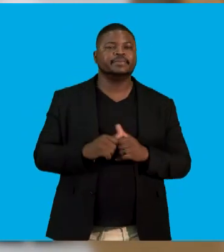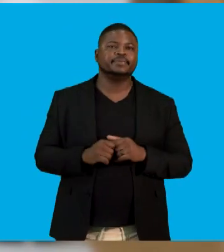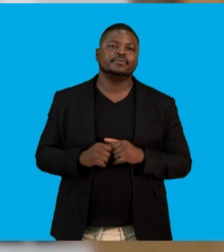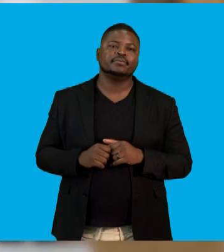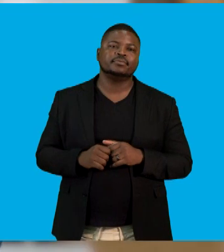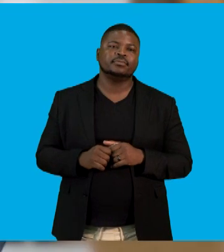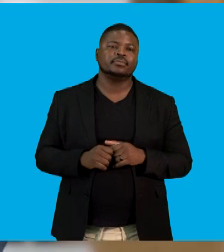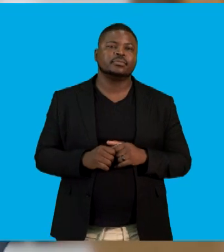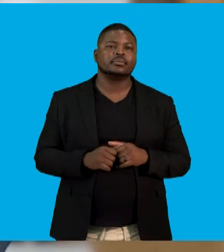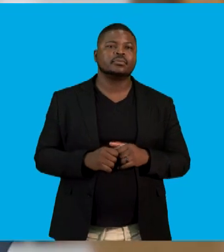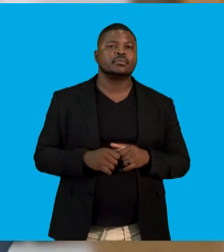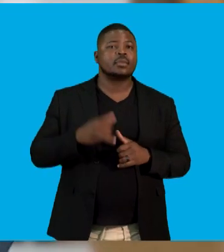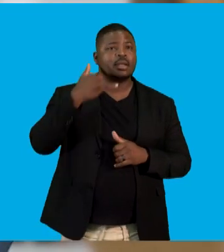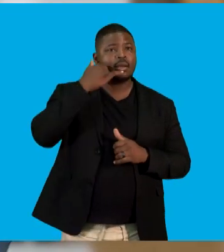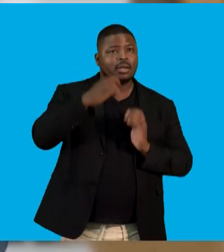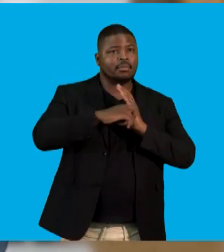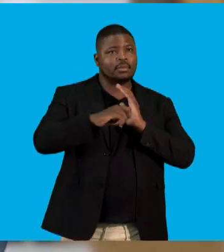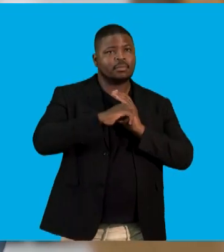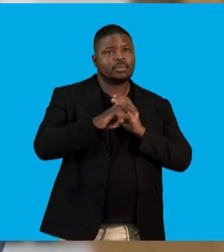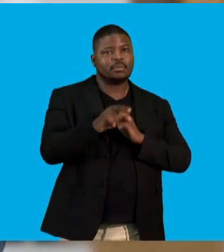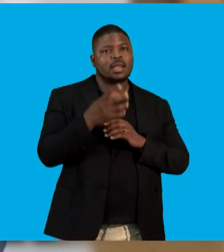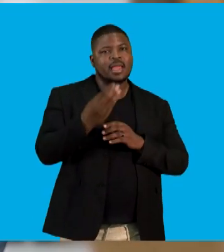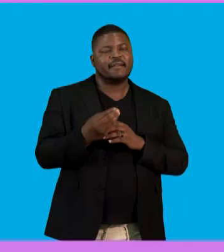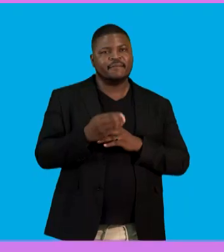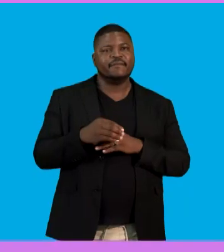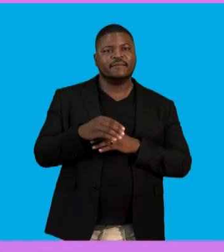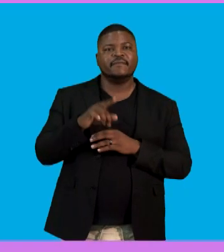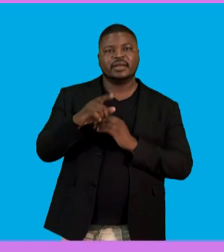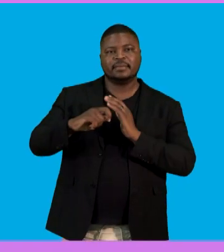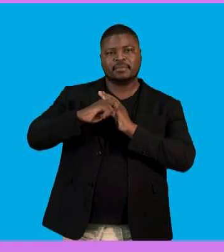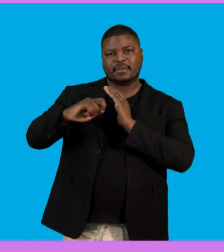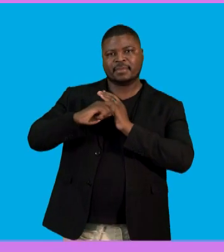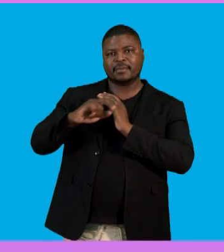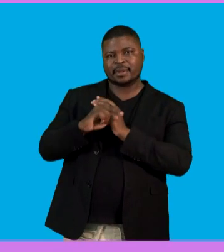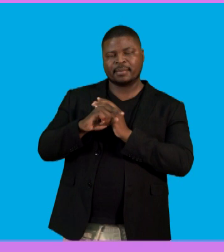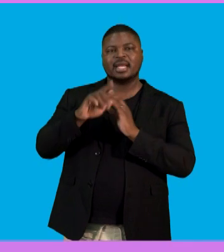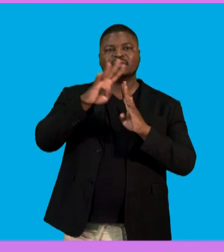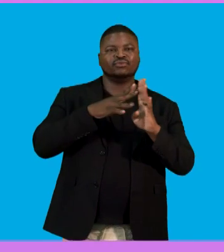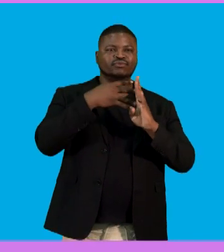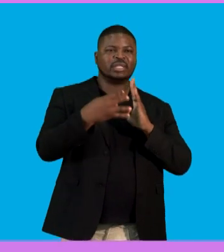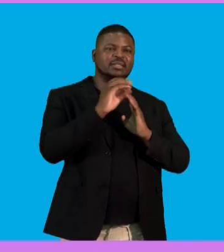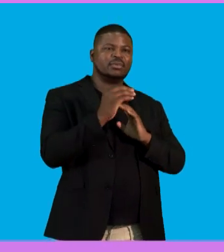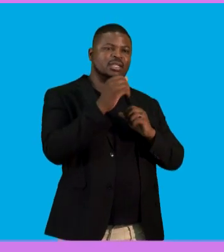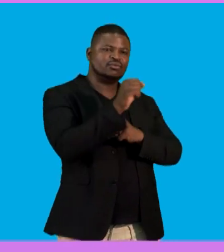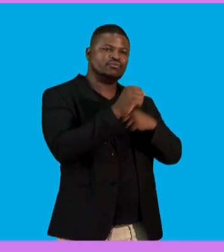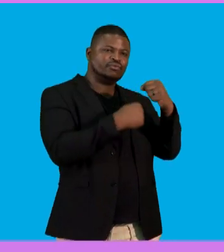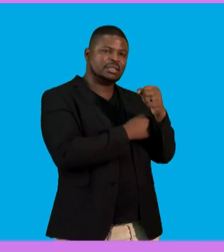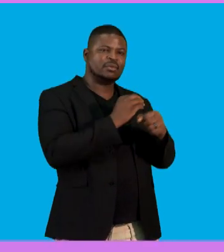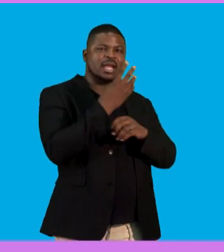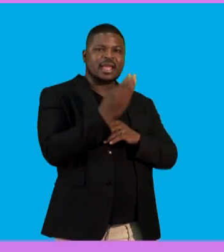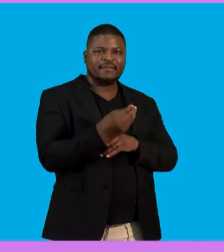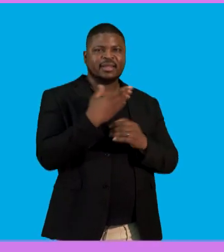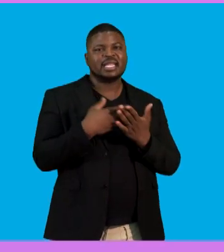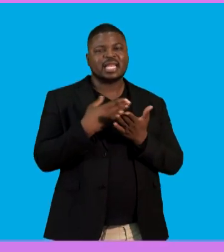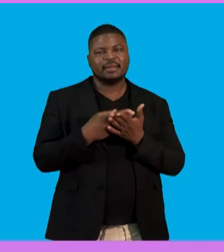telephone tariffs, a telephone tariff has also a billing structure that can either be prepaid or contract. So when